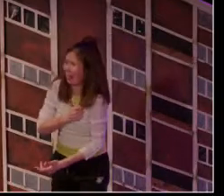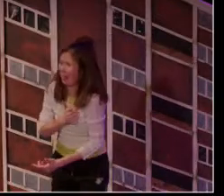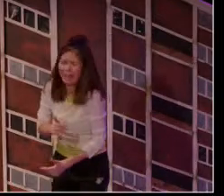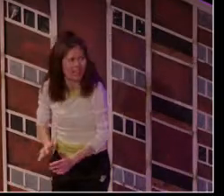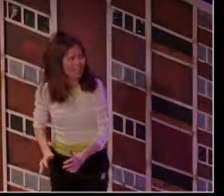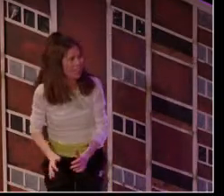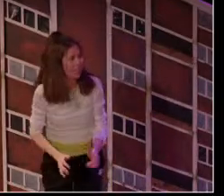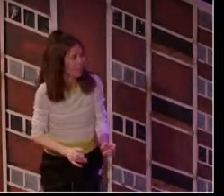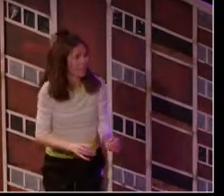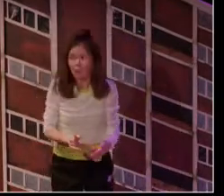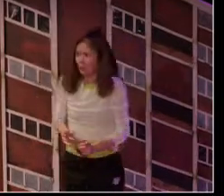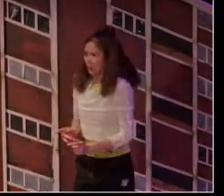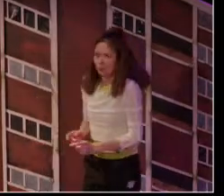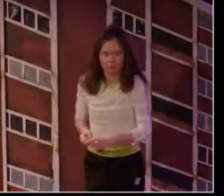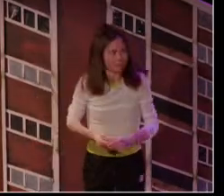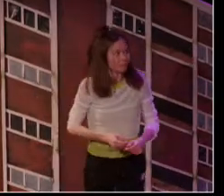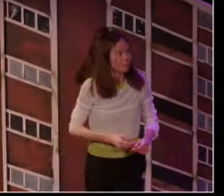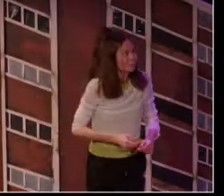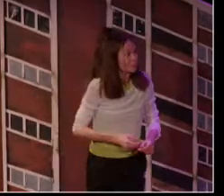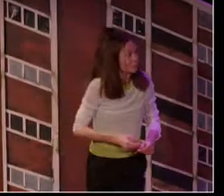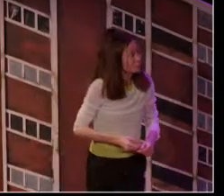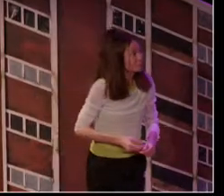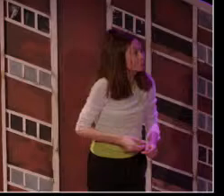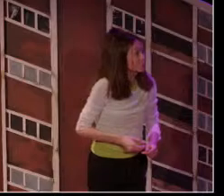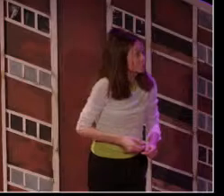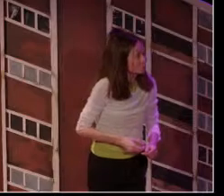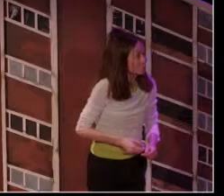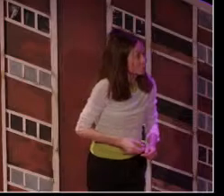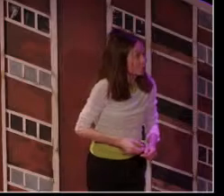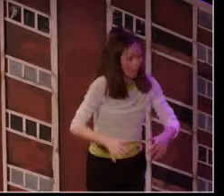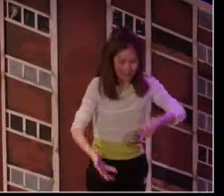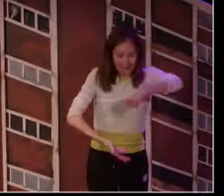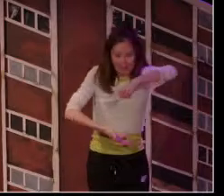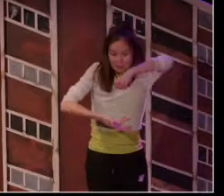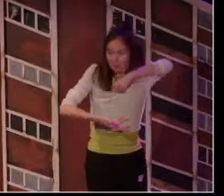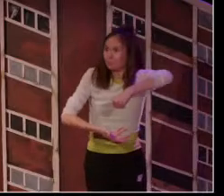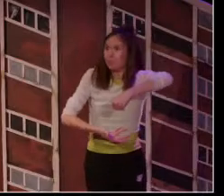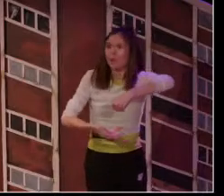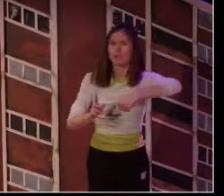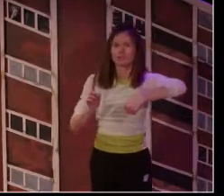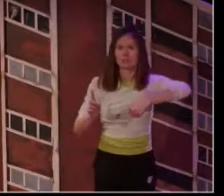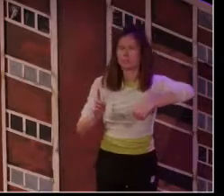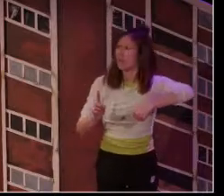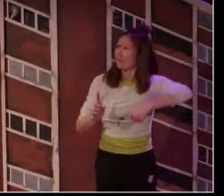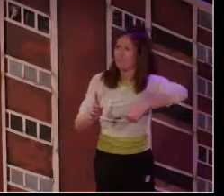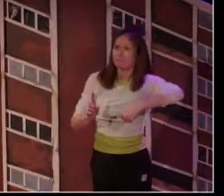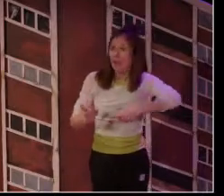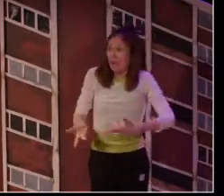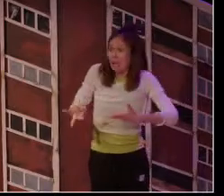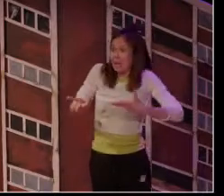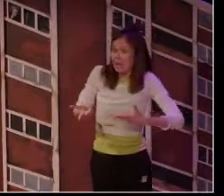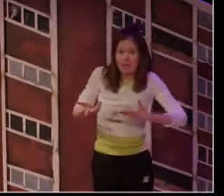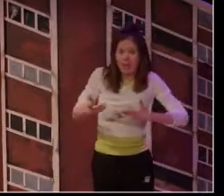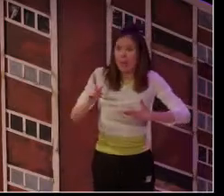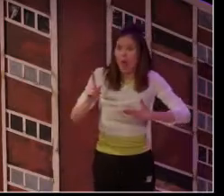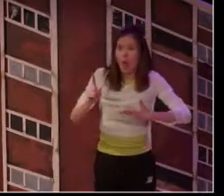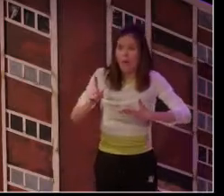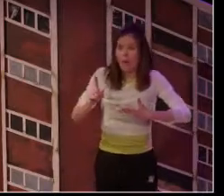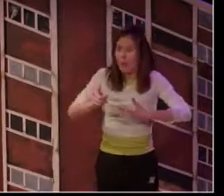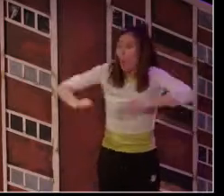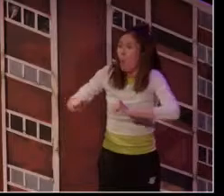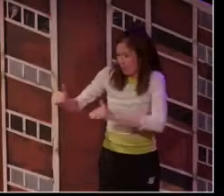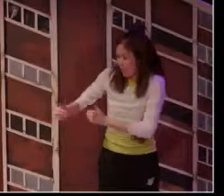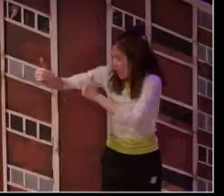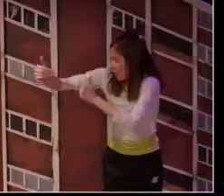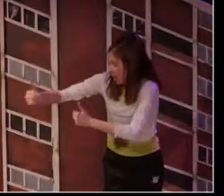Give me those flowers, that's all good. Reverend sirs, here for you, it's rosemary and some